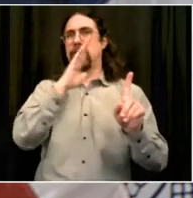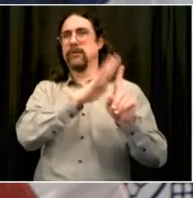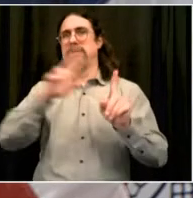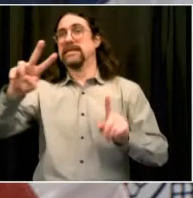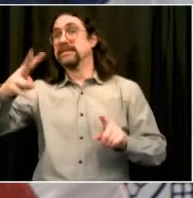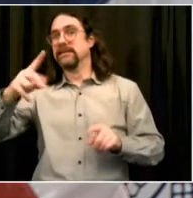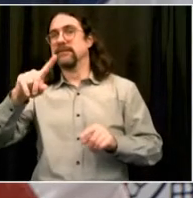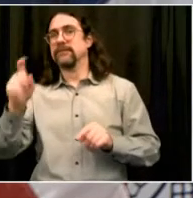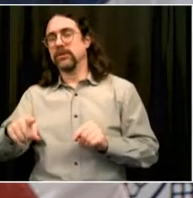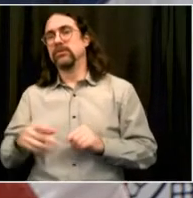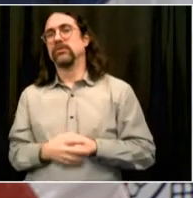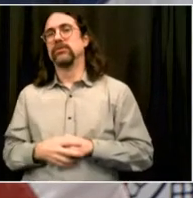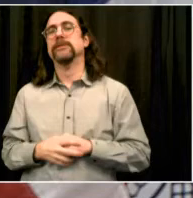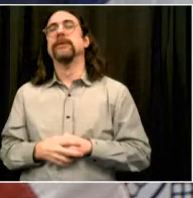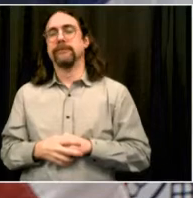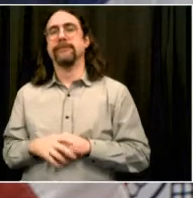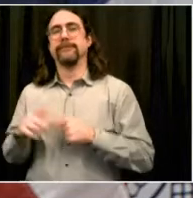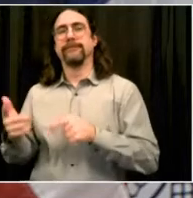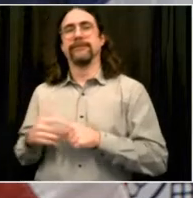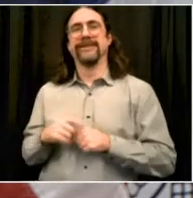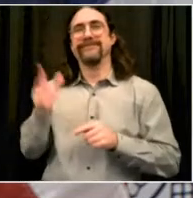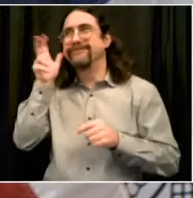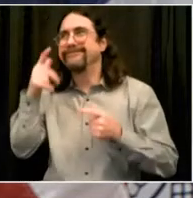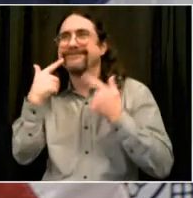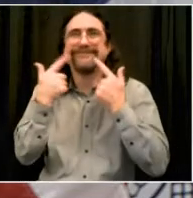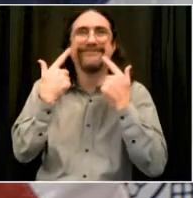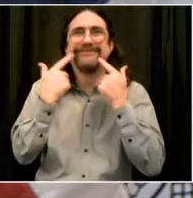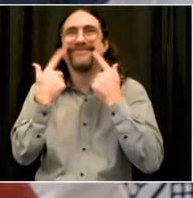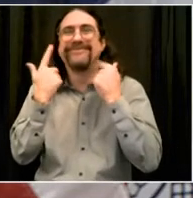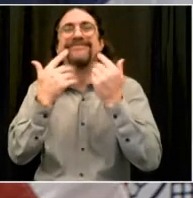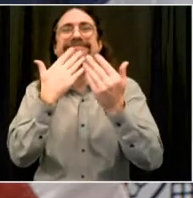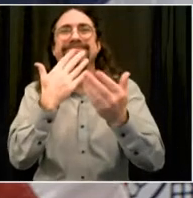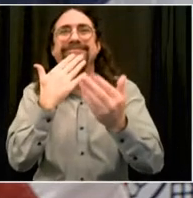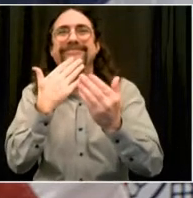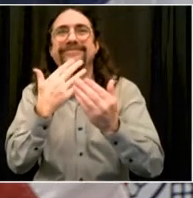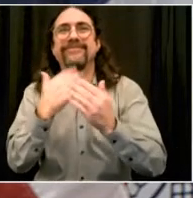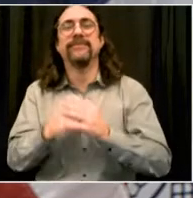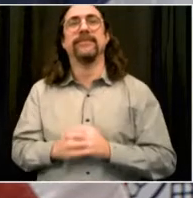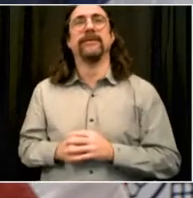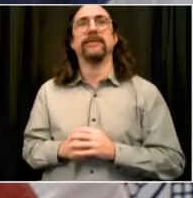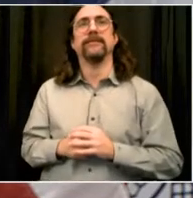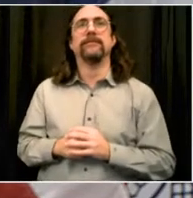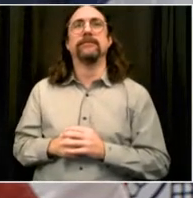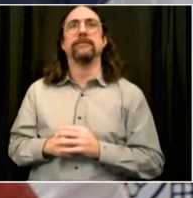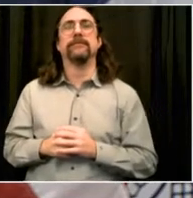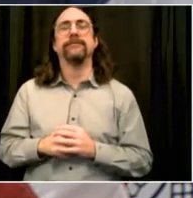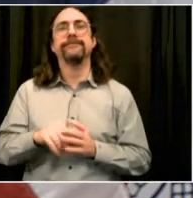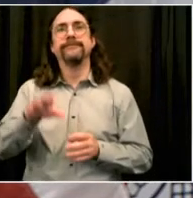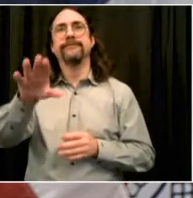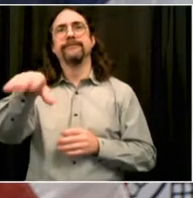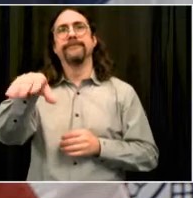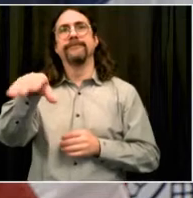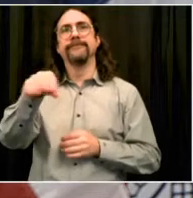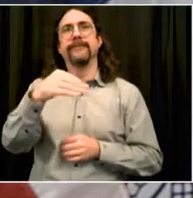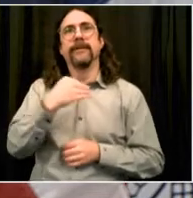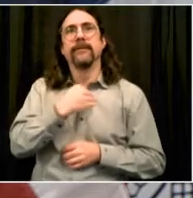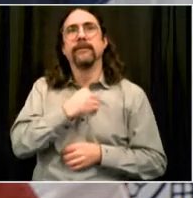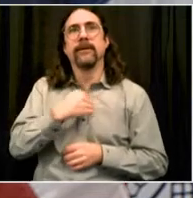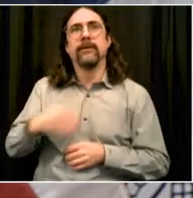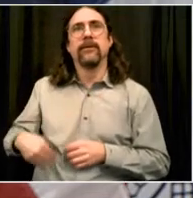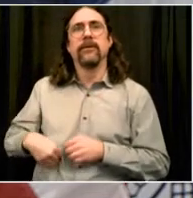Mr. Mayor, you to weigh in on going back to kind of the Orthodox Jews coming together, some parts of the Orthodox Jews coming